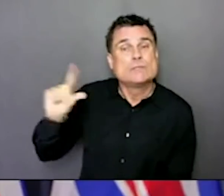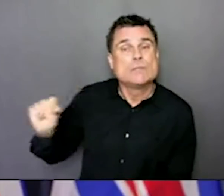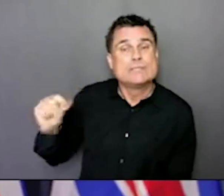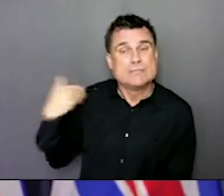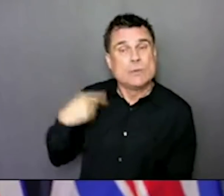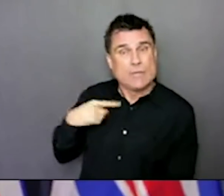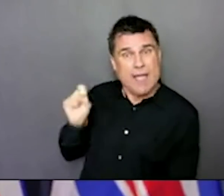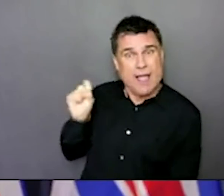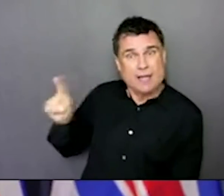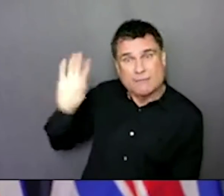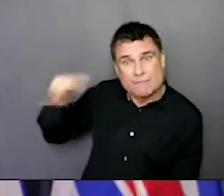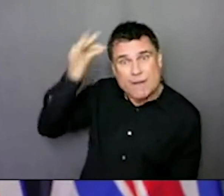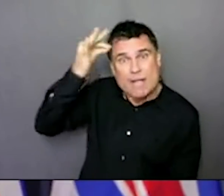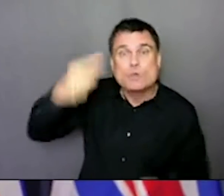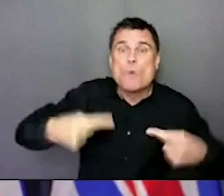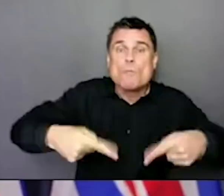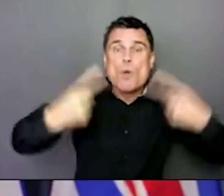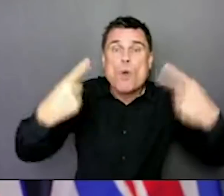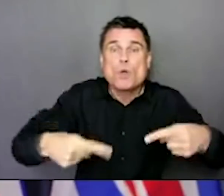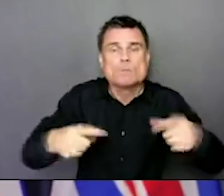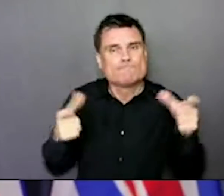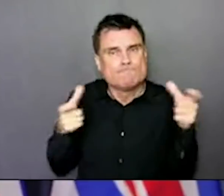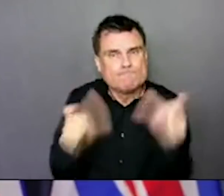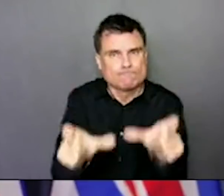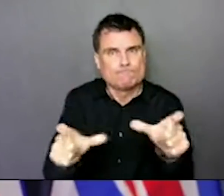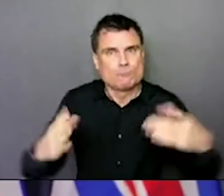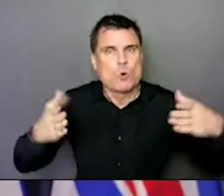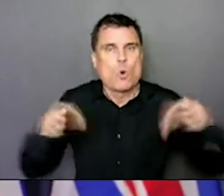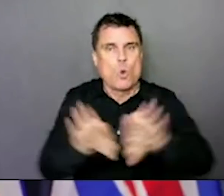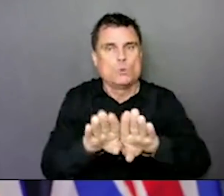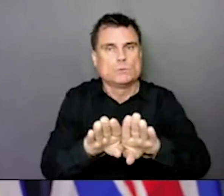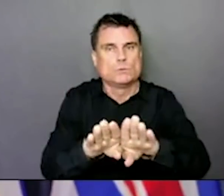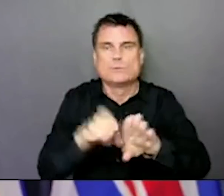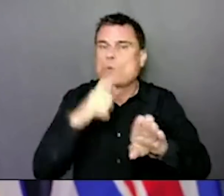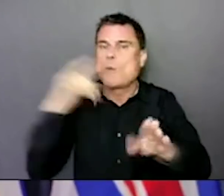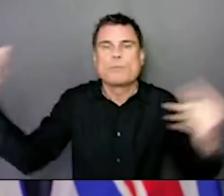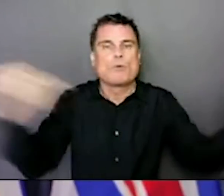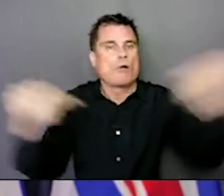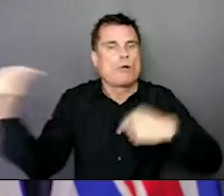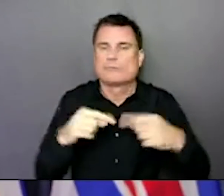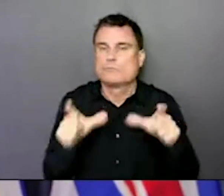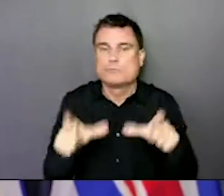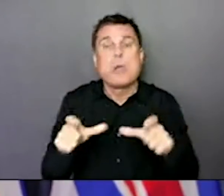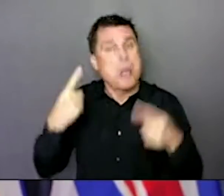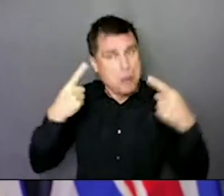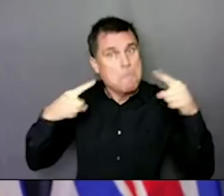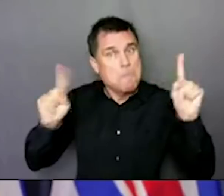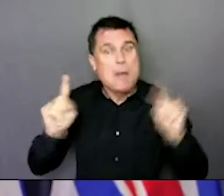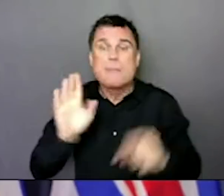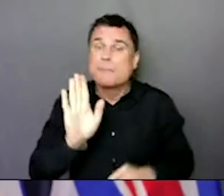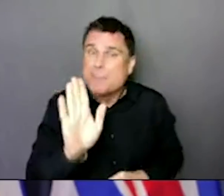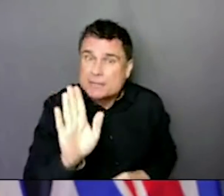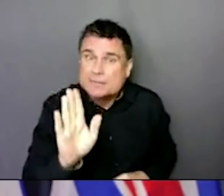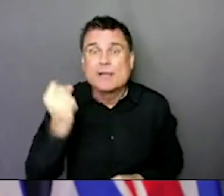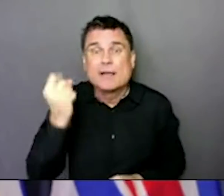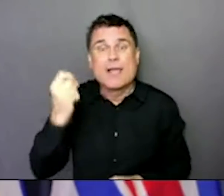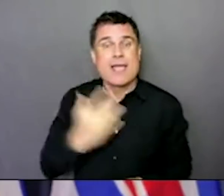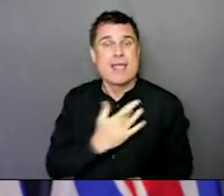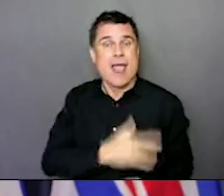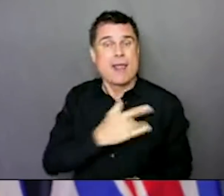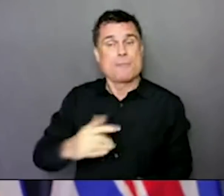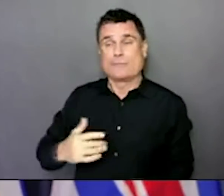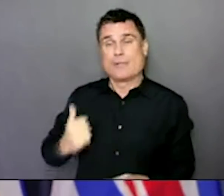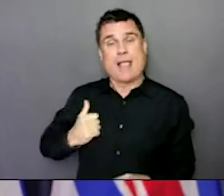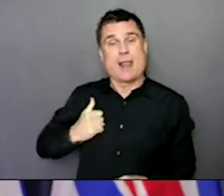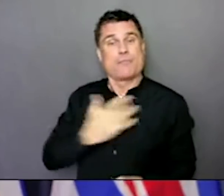that. We do have challenges, though, when it comes to mobility within Canada. We're getting further legal advice on that. We'll be talking